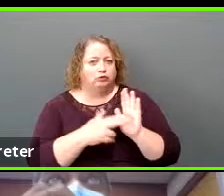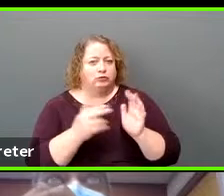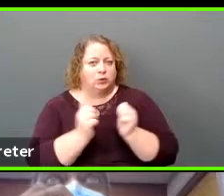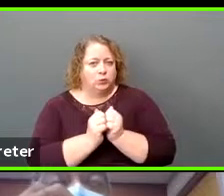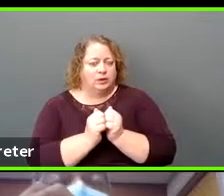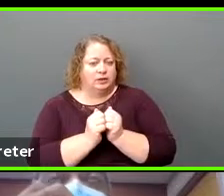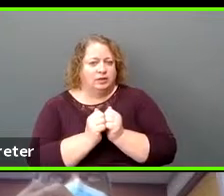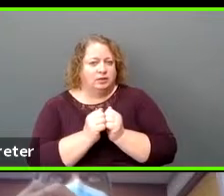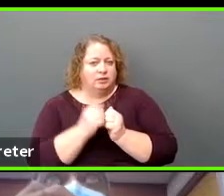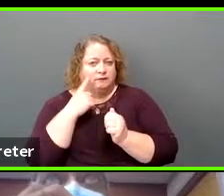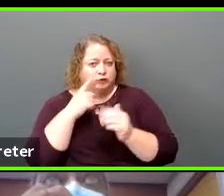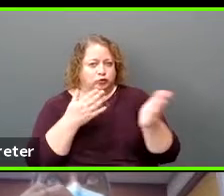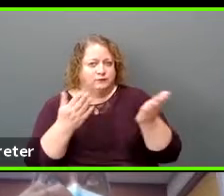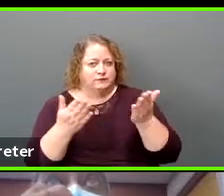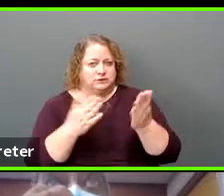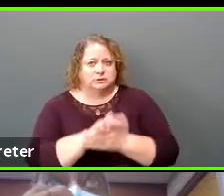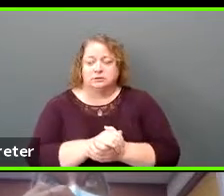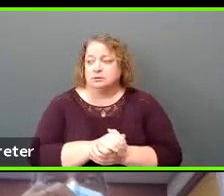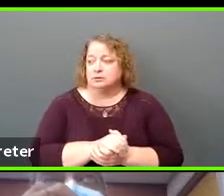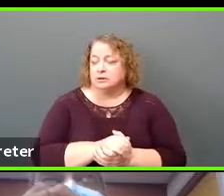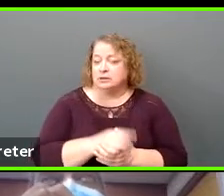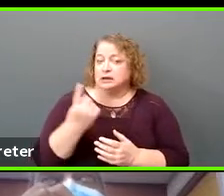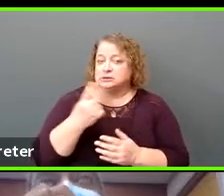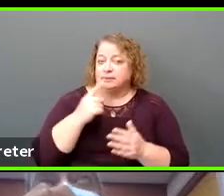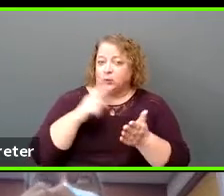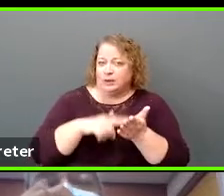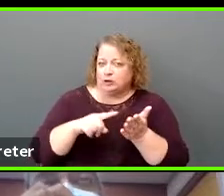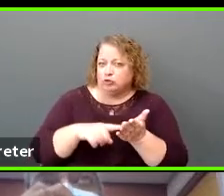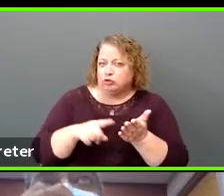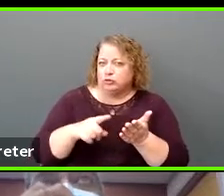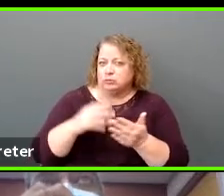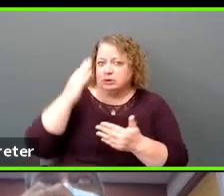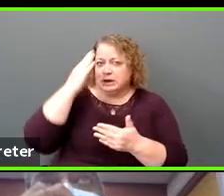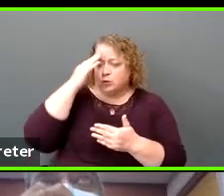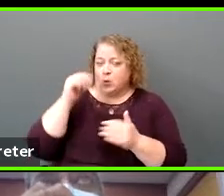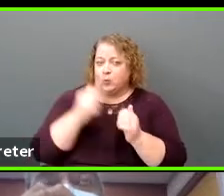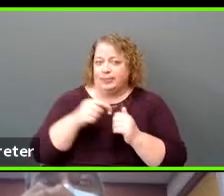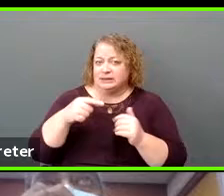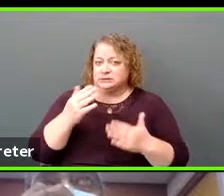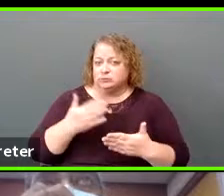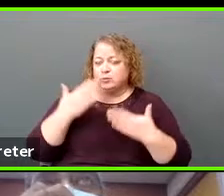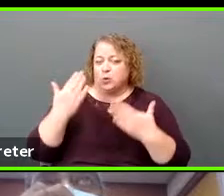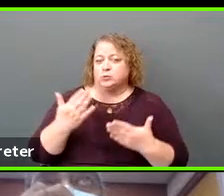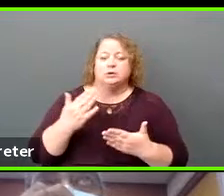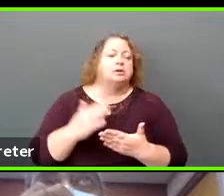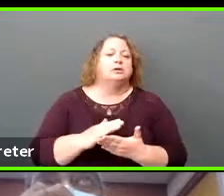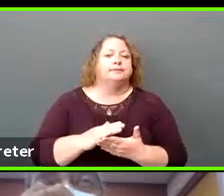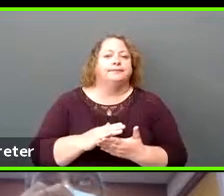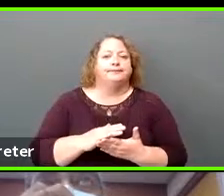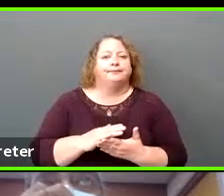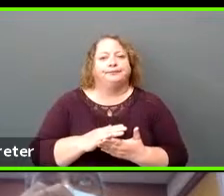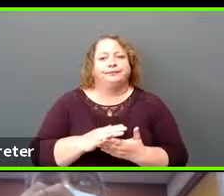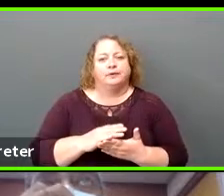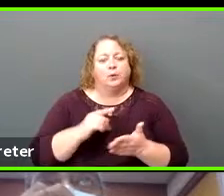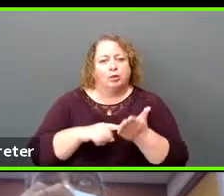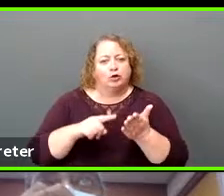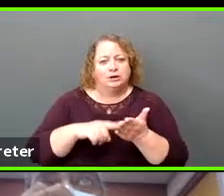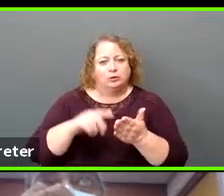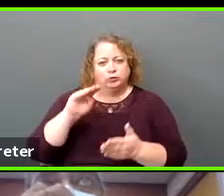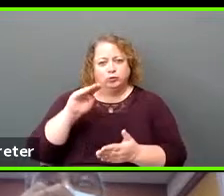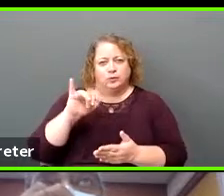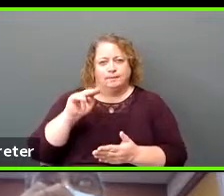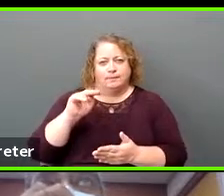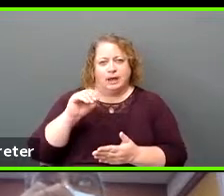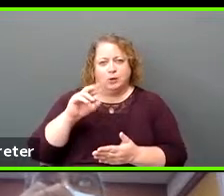with for services? That is something we can look into. I know that with this proposal, we looked into minority-owned